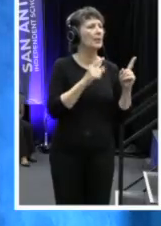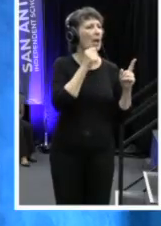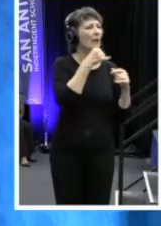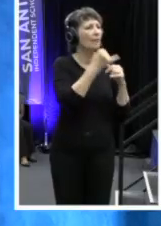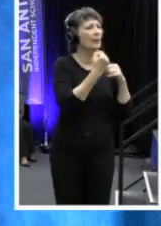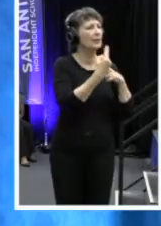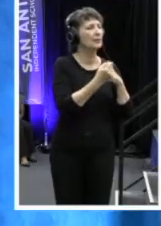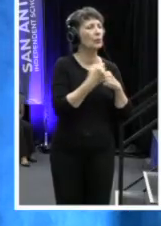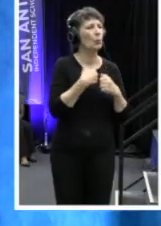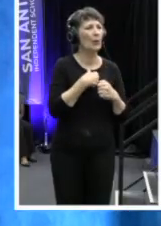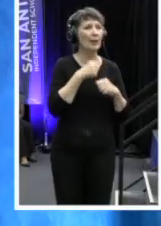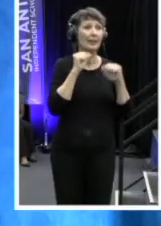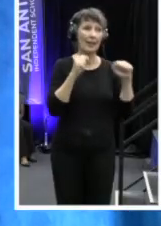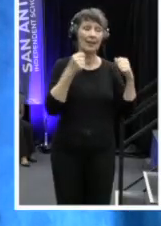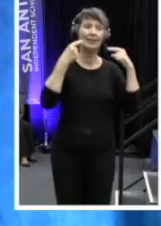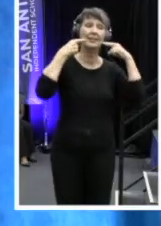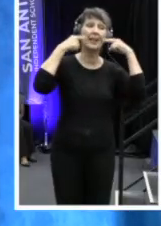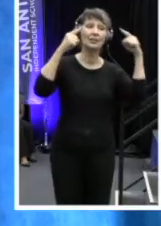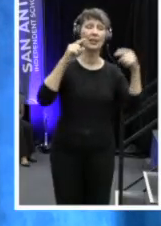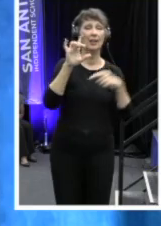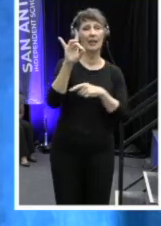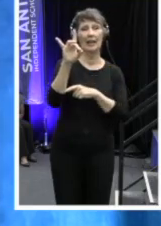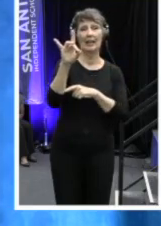finalized this year, we can announce that